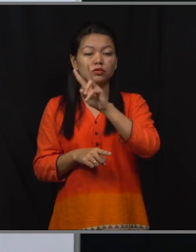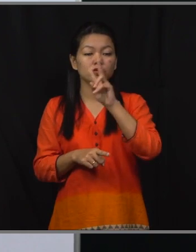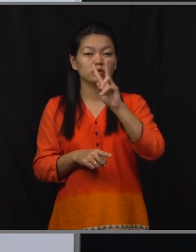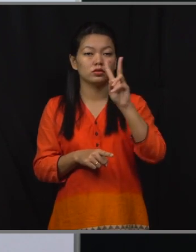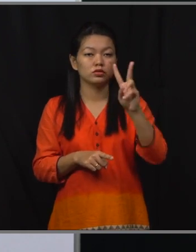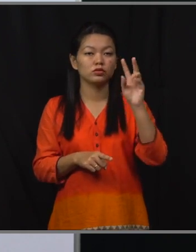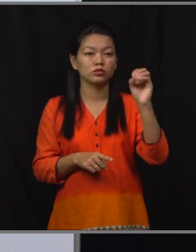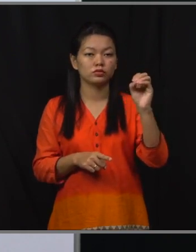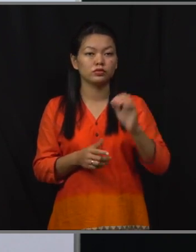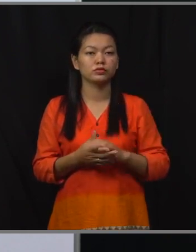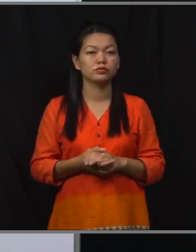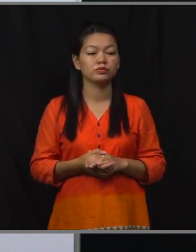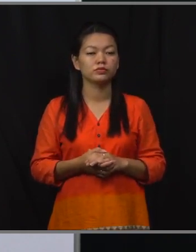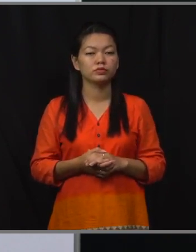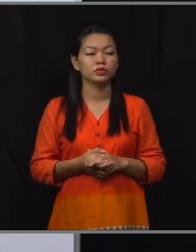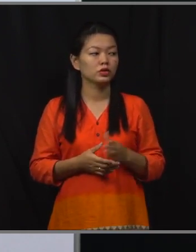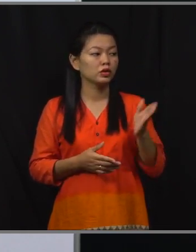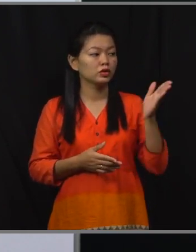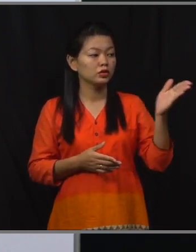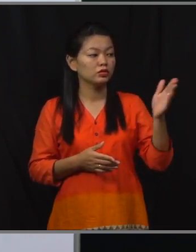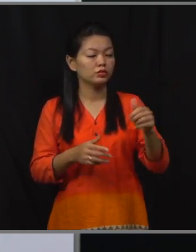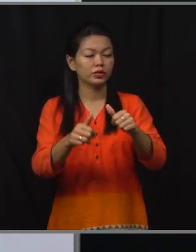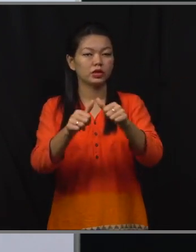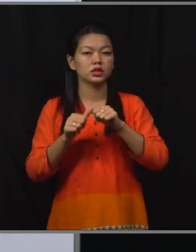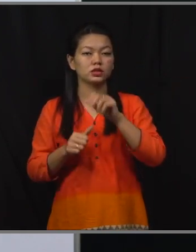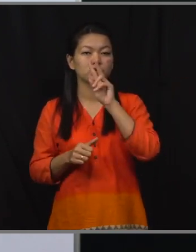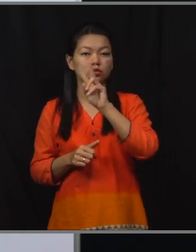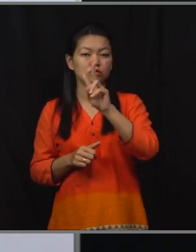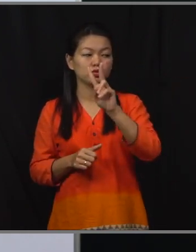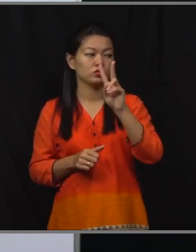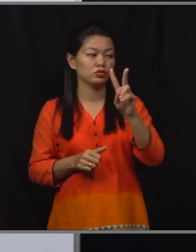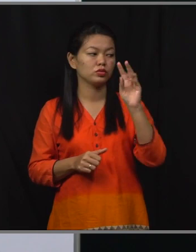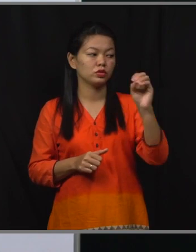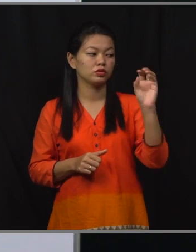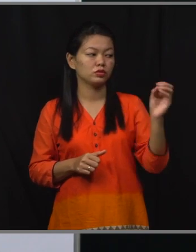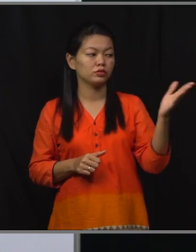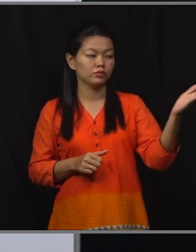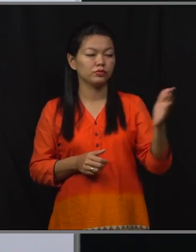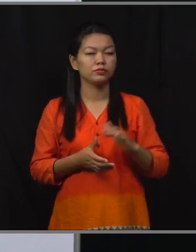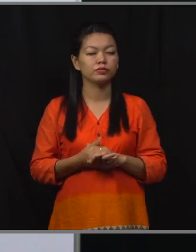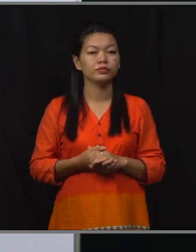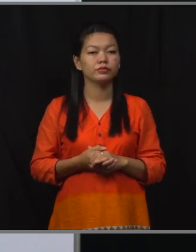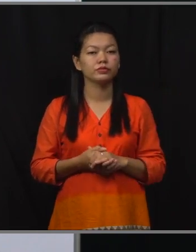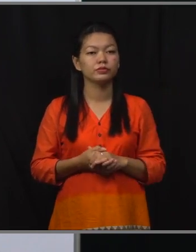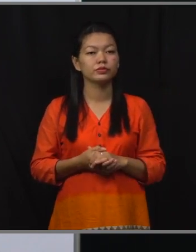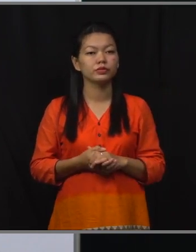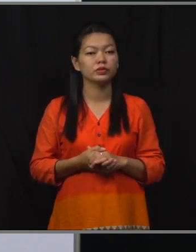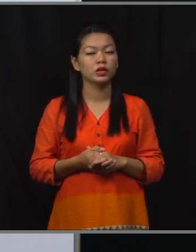22,200. So this should be the exact amount. Here we are